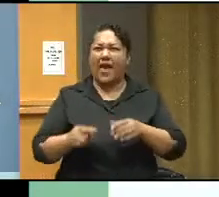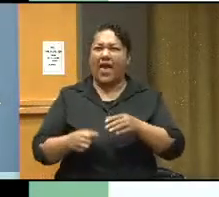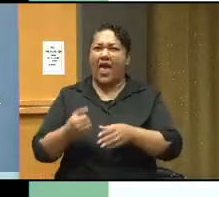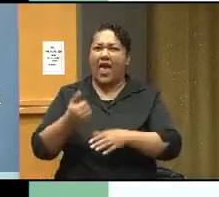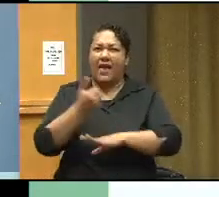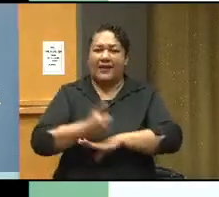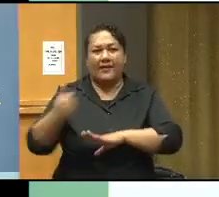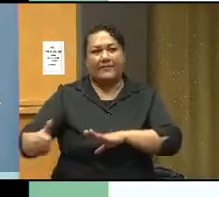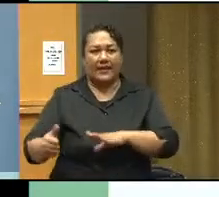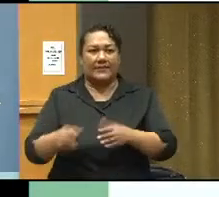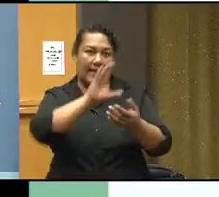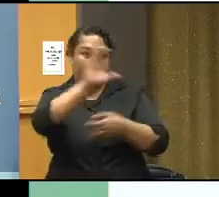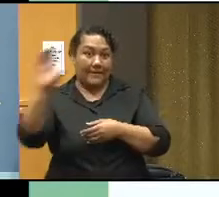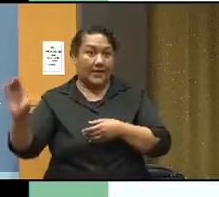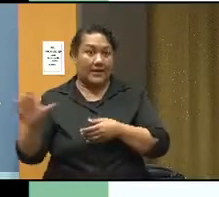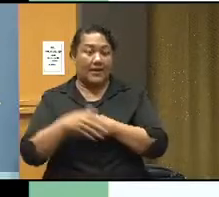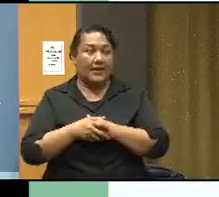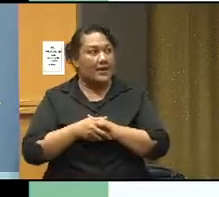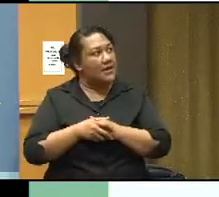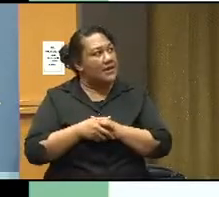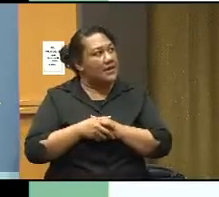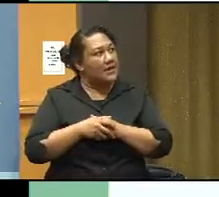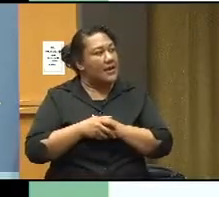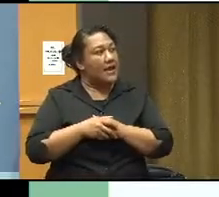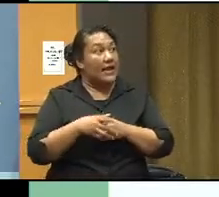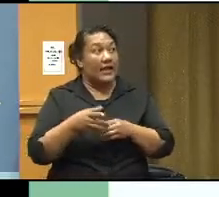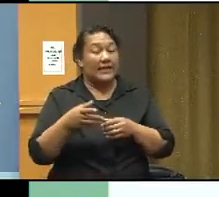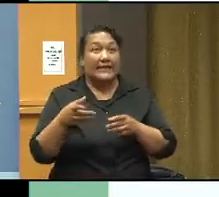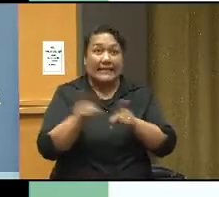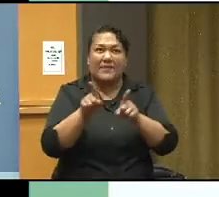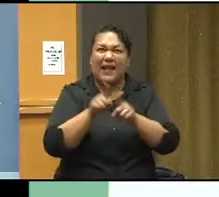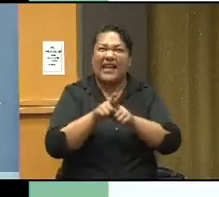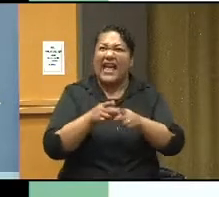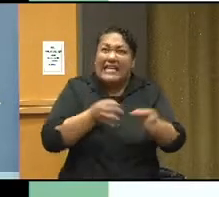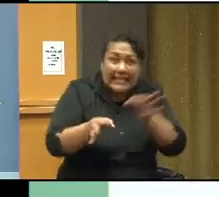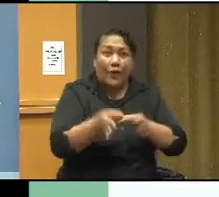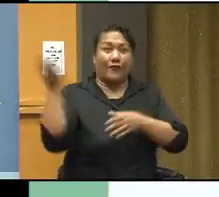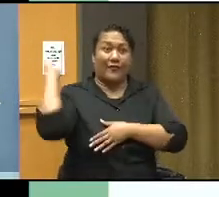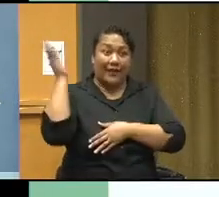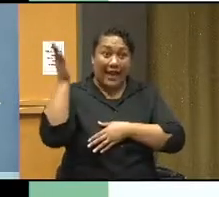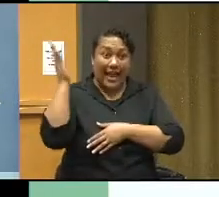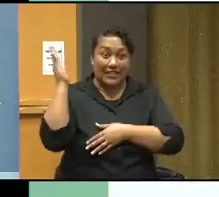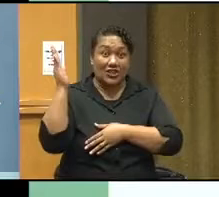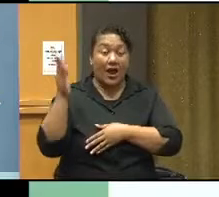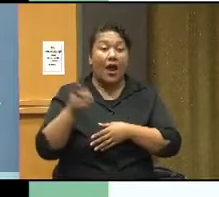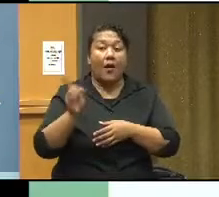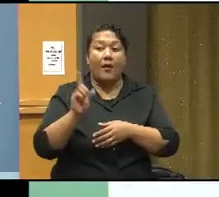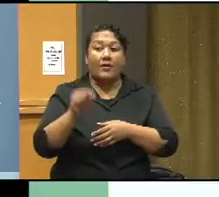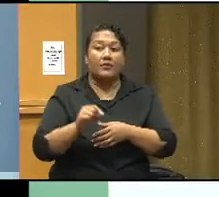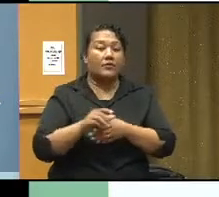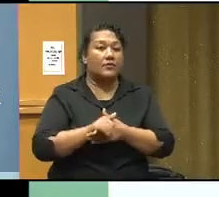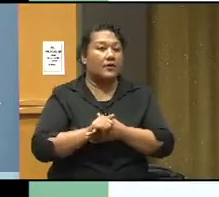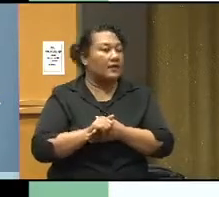all over. What I do is, rather than giving them a lecture on how to do a collective bargaining, I actually run a